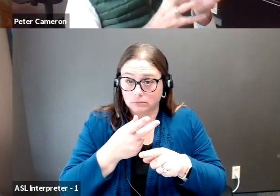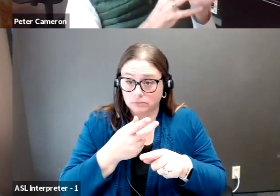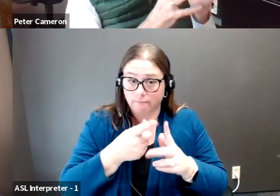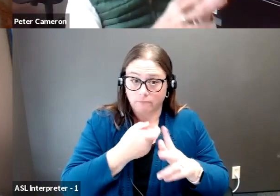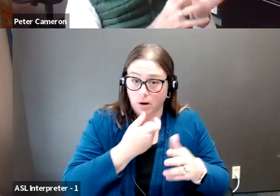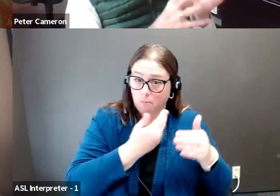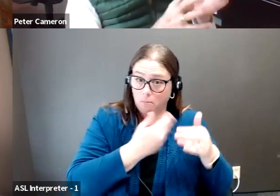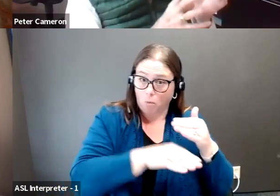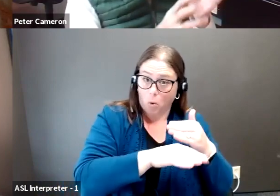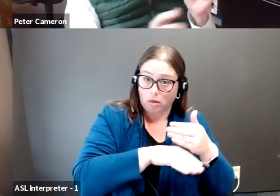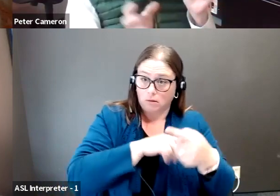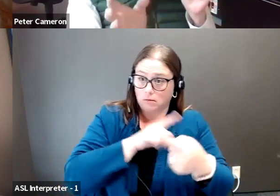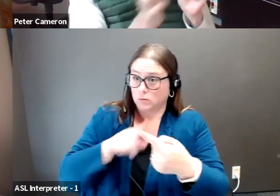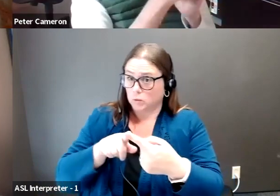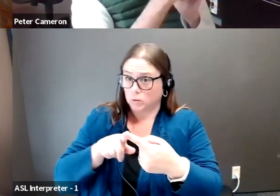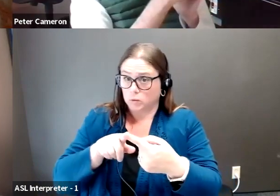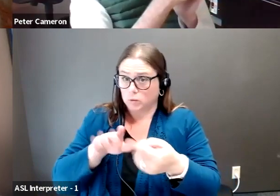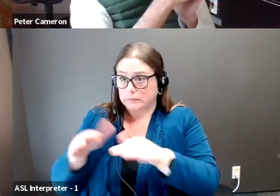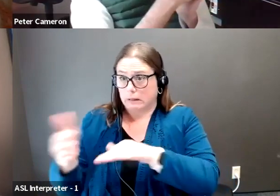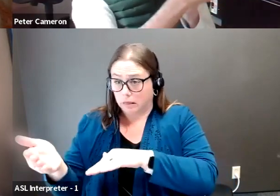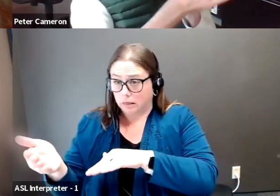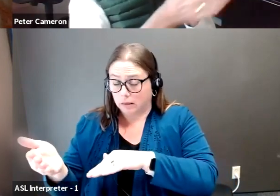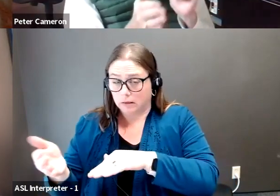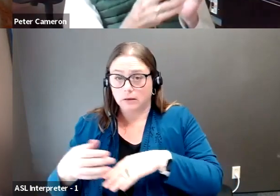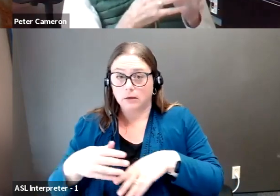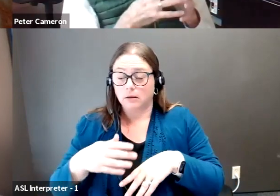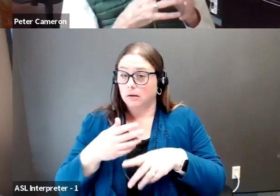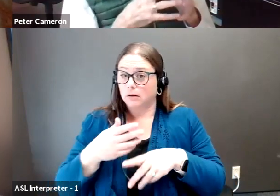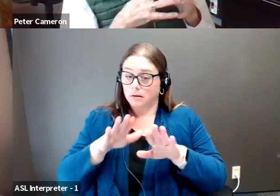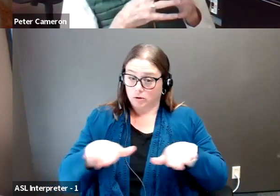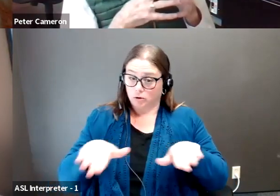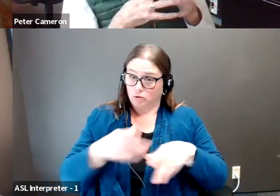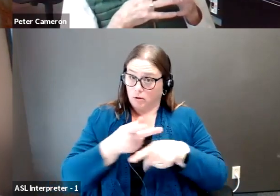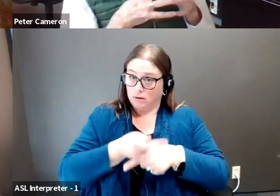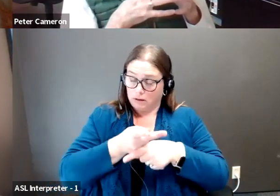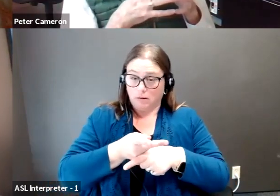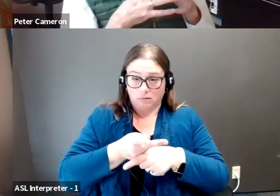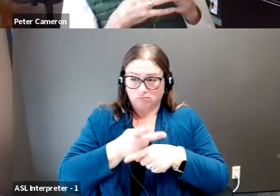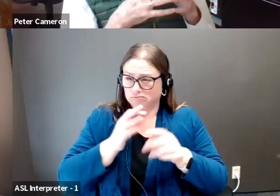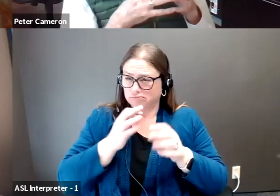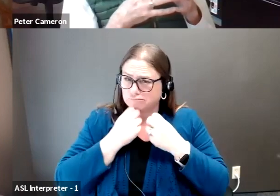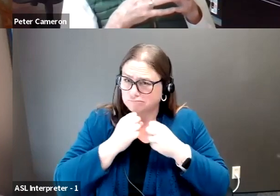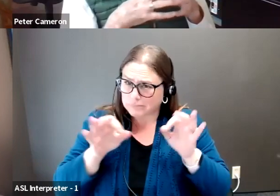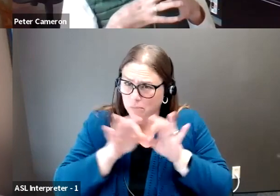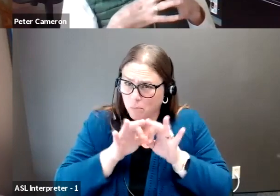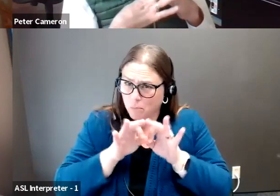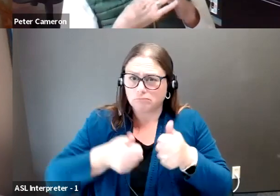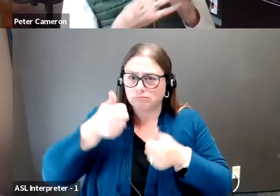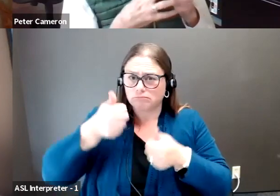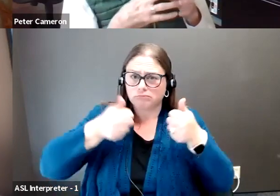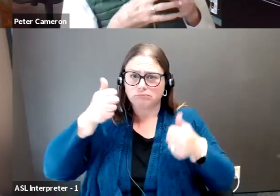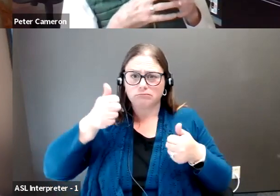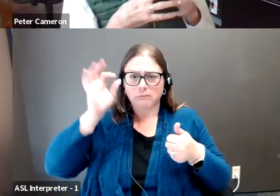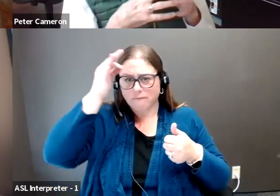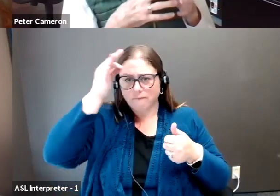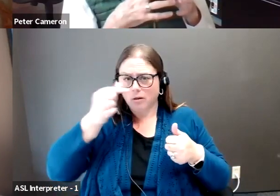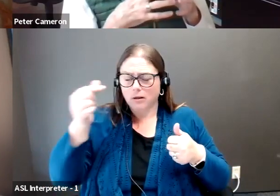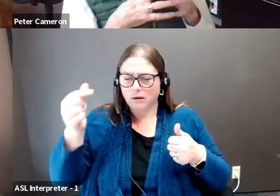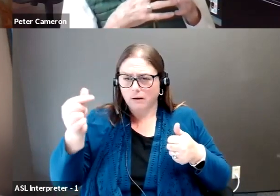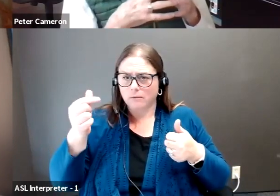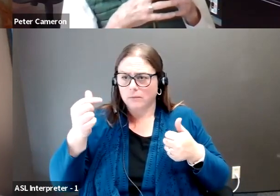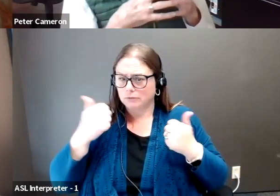Childcare is so important. The feds are working with the provinces to initiate programs for more